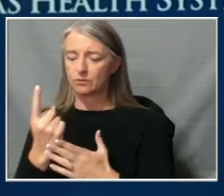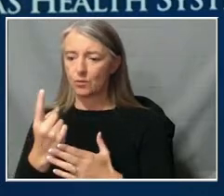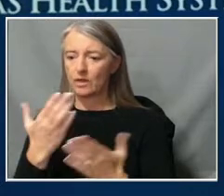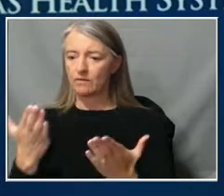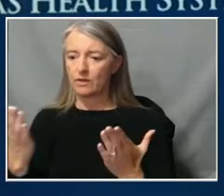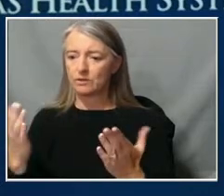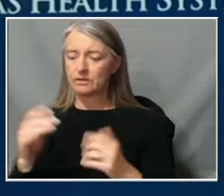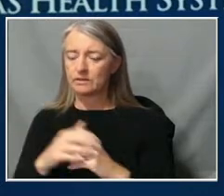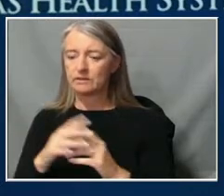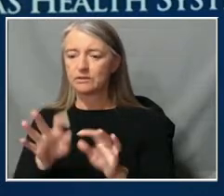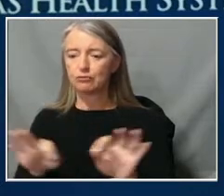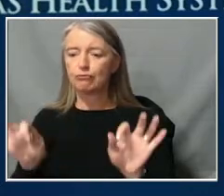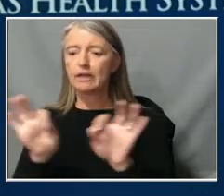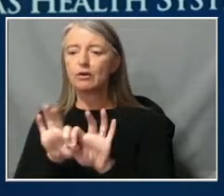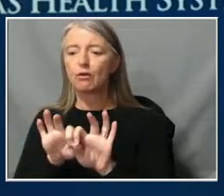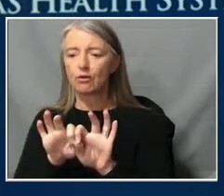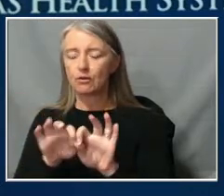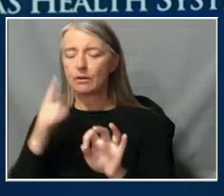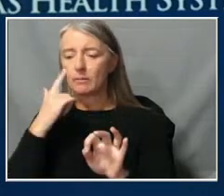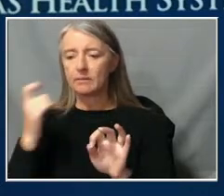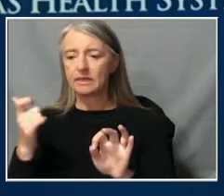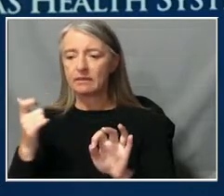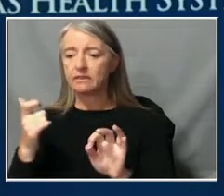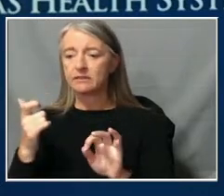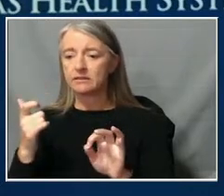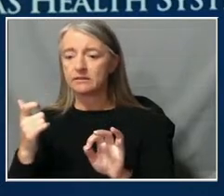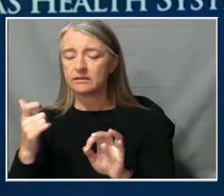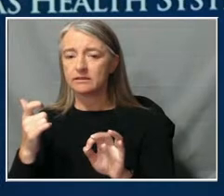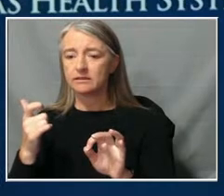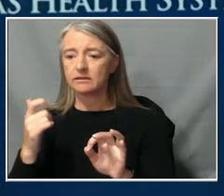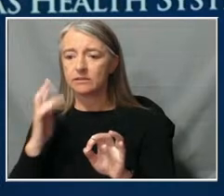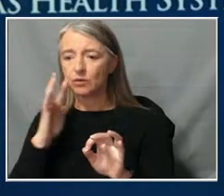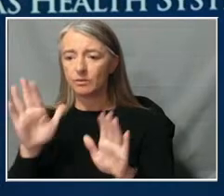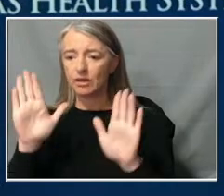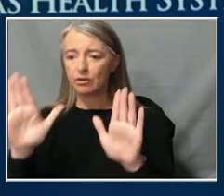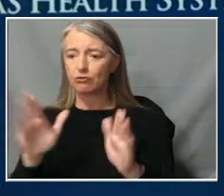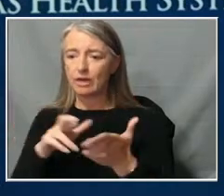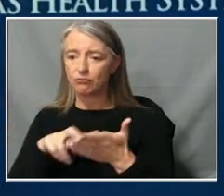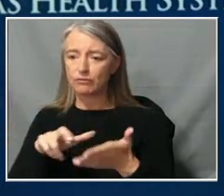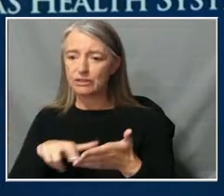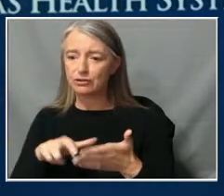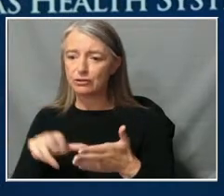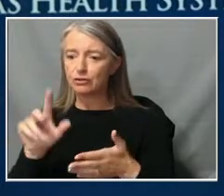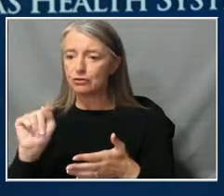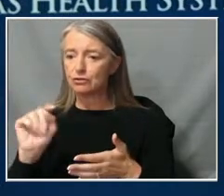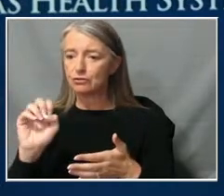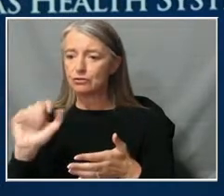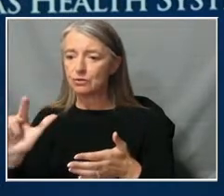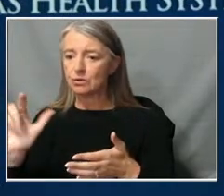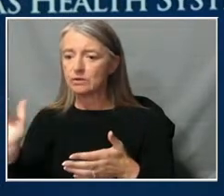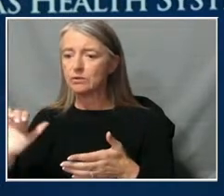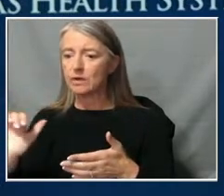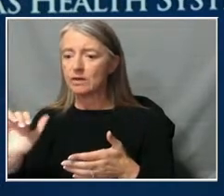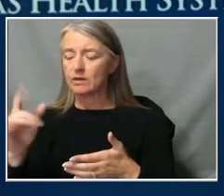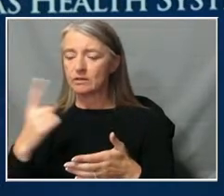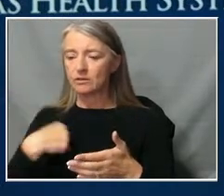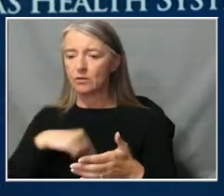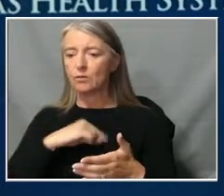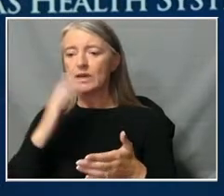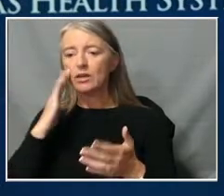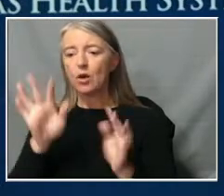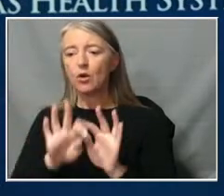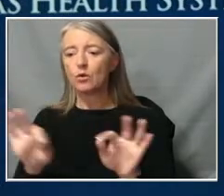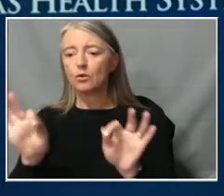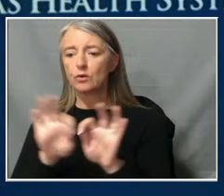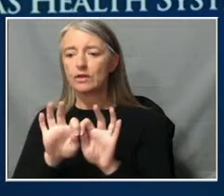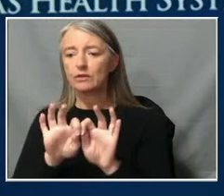it's critical because it's going to be a great research tool as well. And one of the things that we know is critical